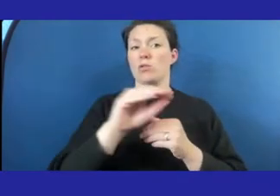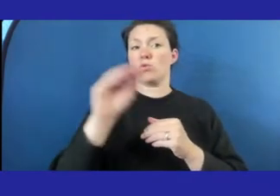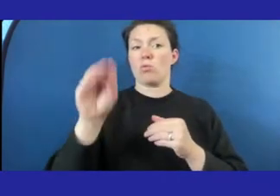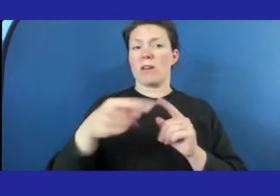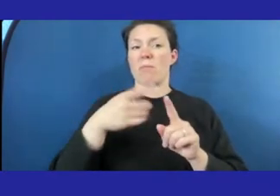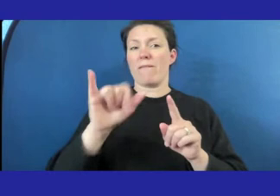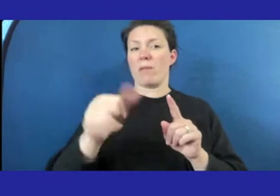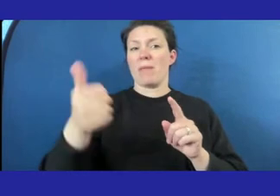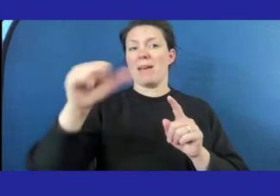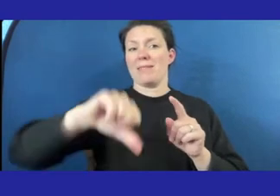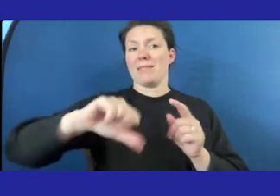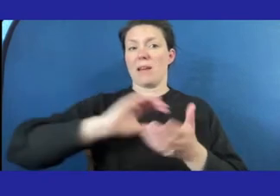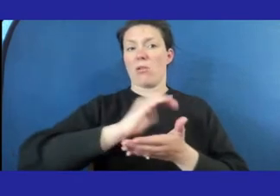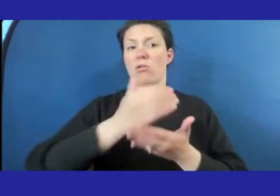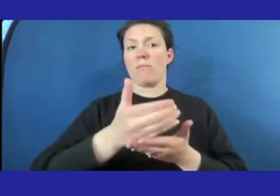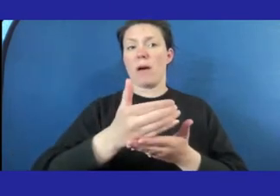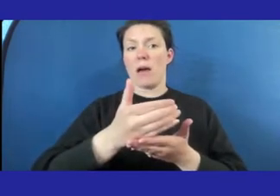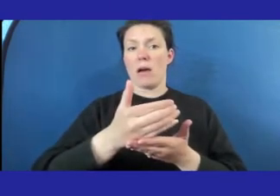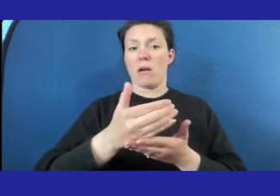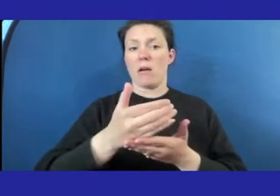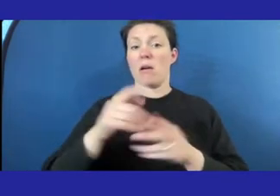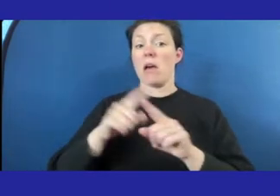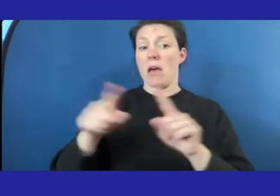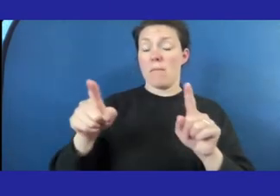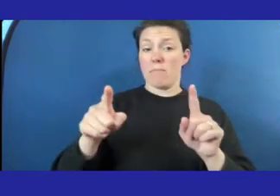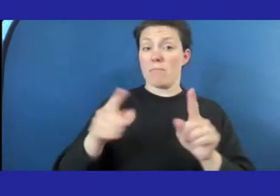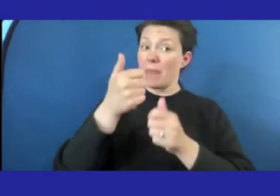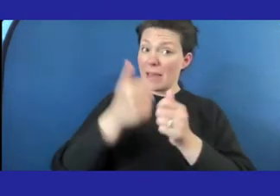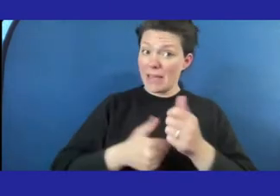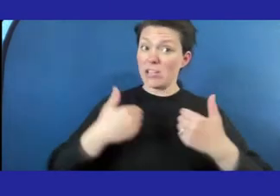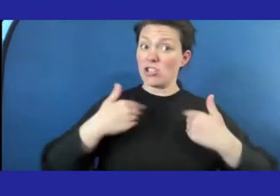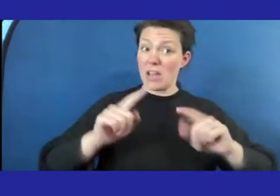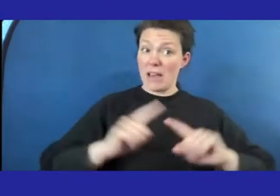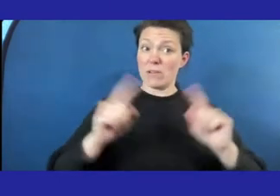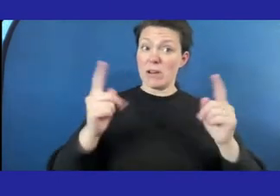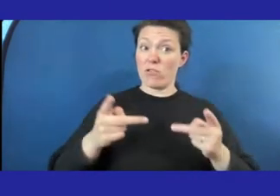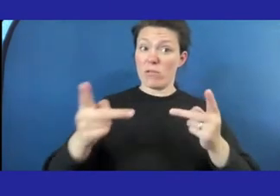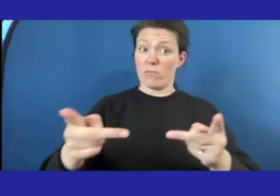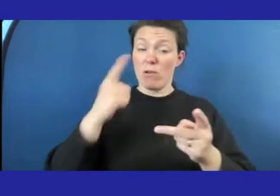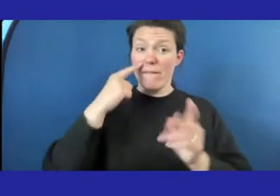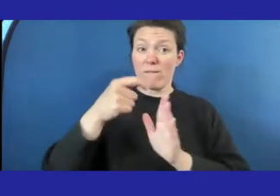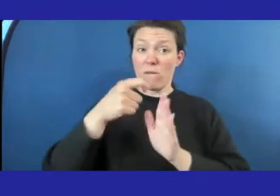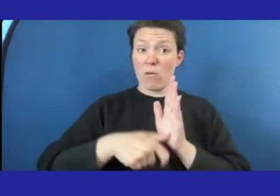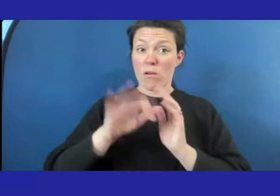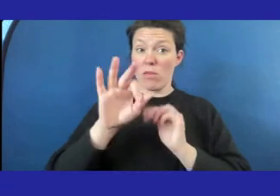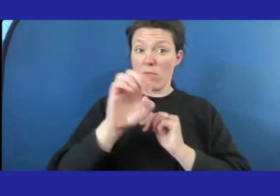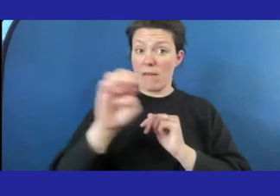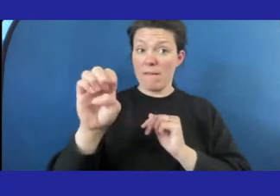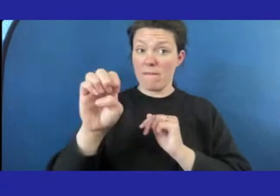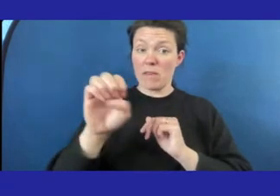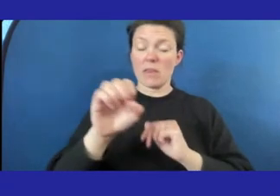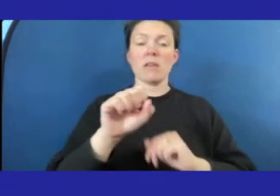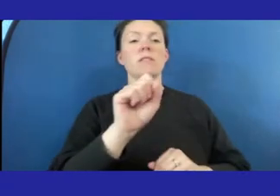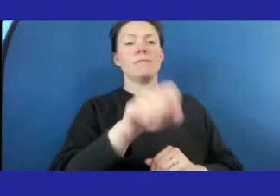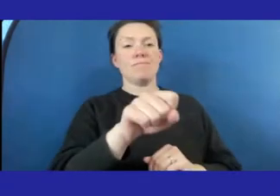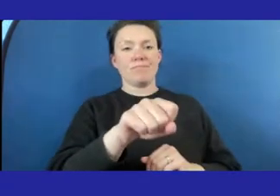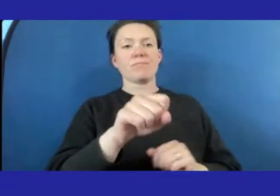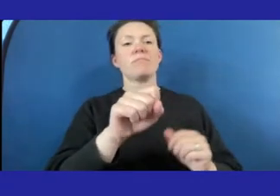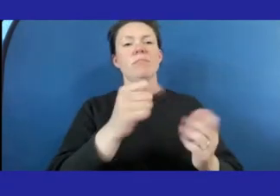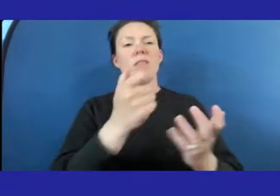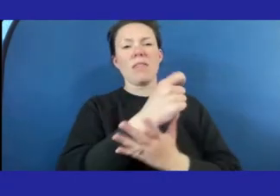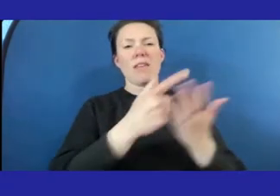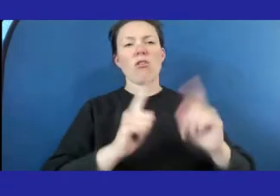denial. But they all presented different proposals when it comes to the fee they charge, or what? They did all present